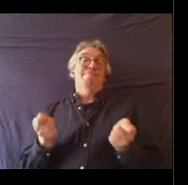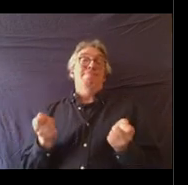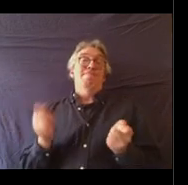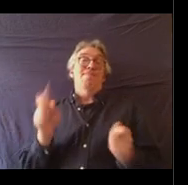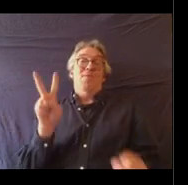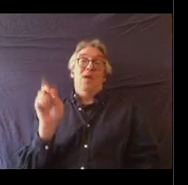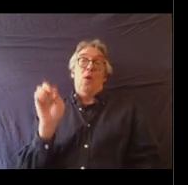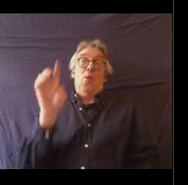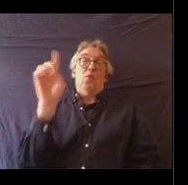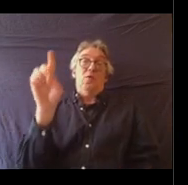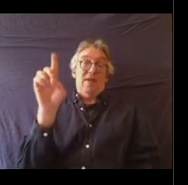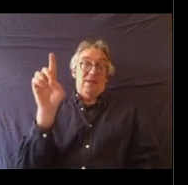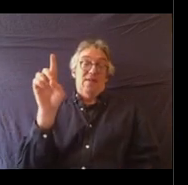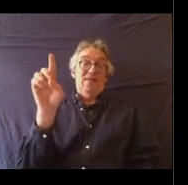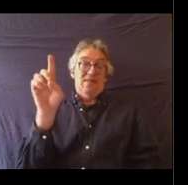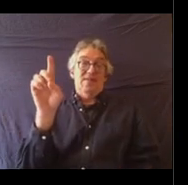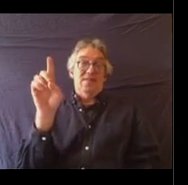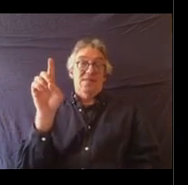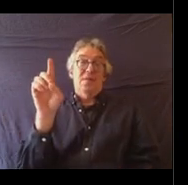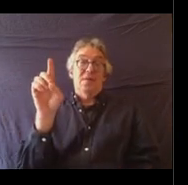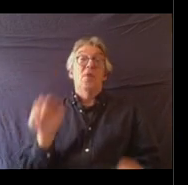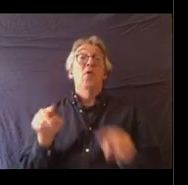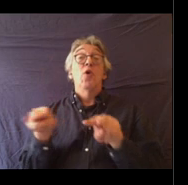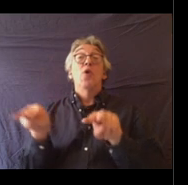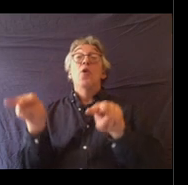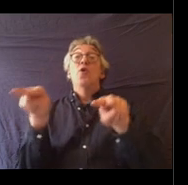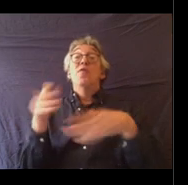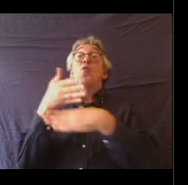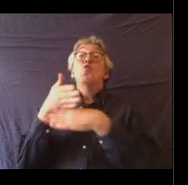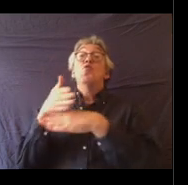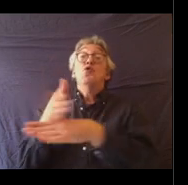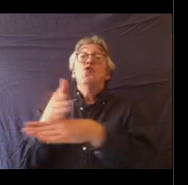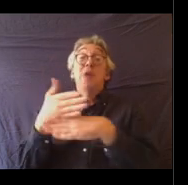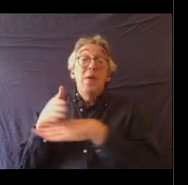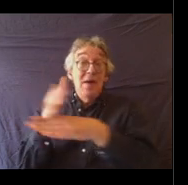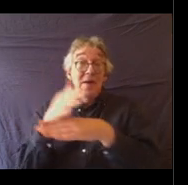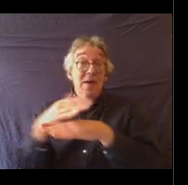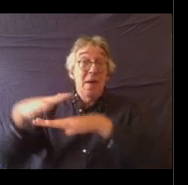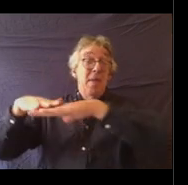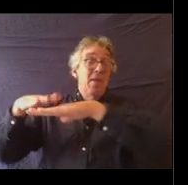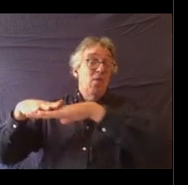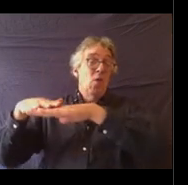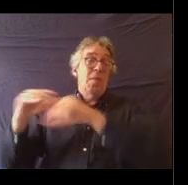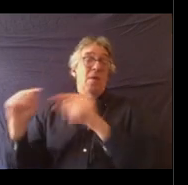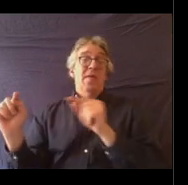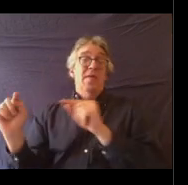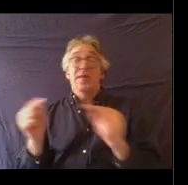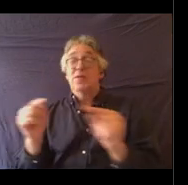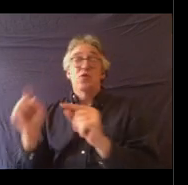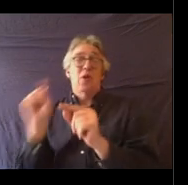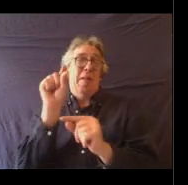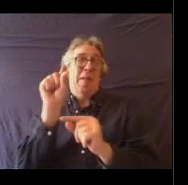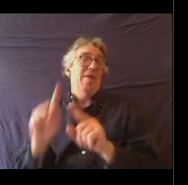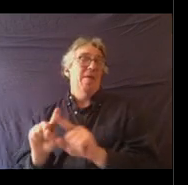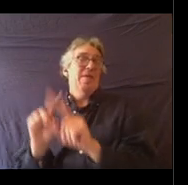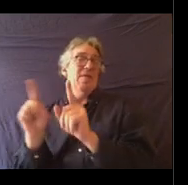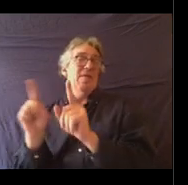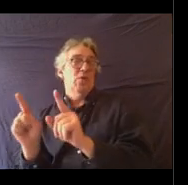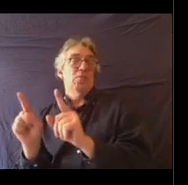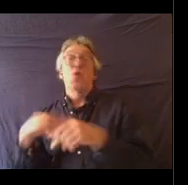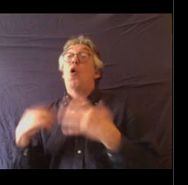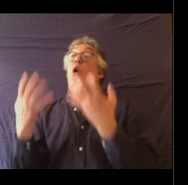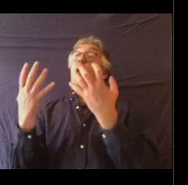And for, as I said, for video sharing platforms, there the discussion is a little bit different, but we of course want to responsibilize